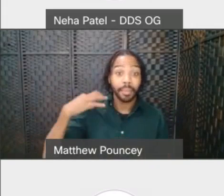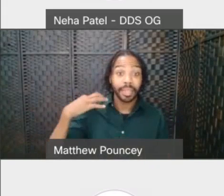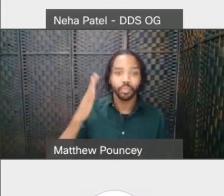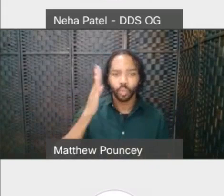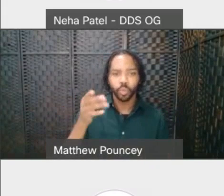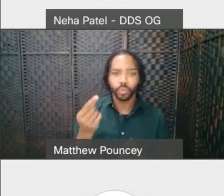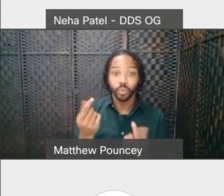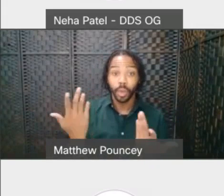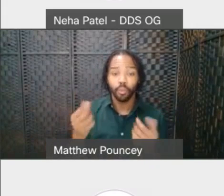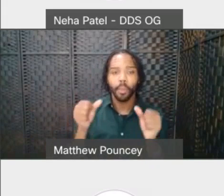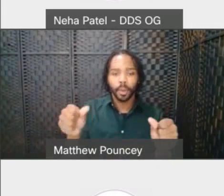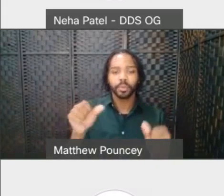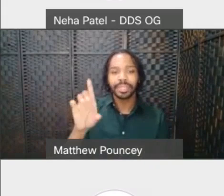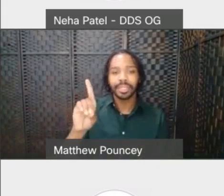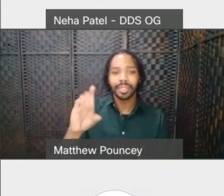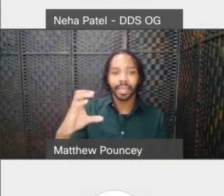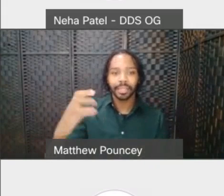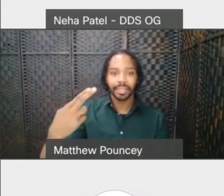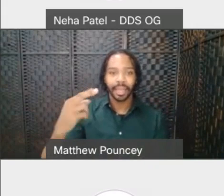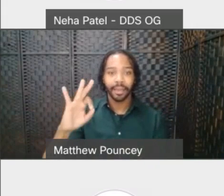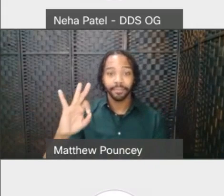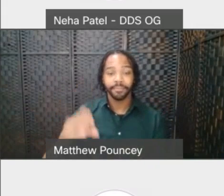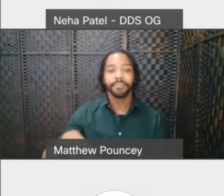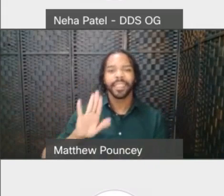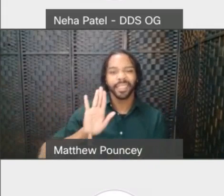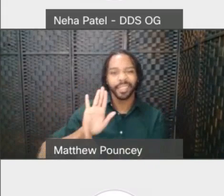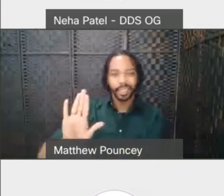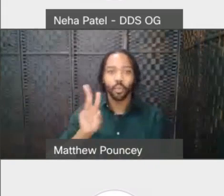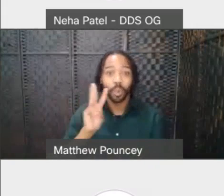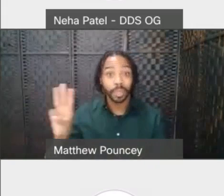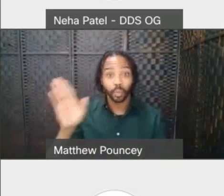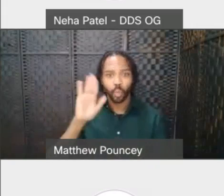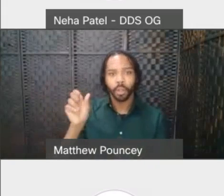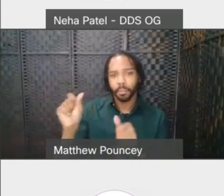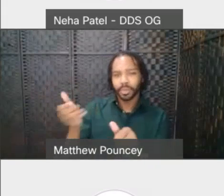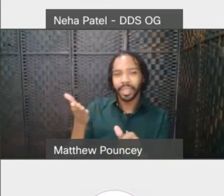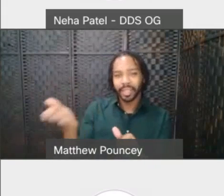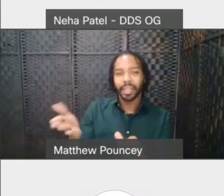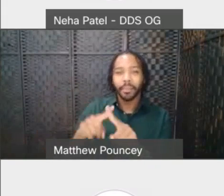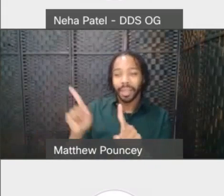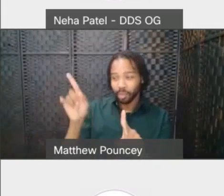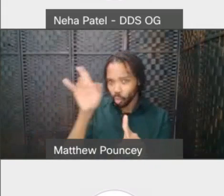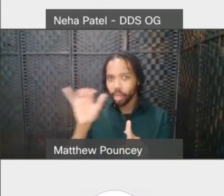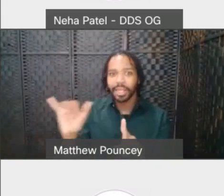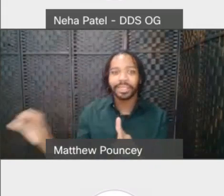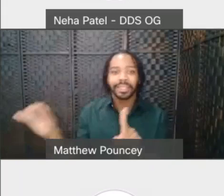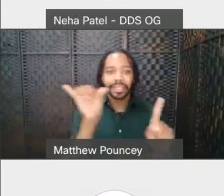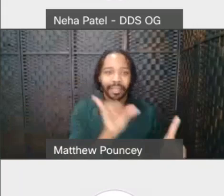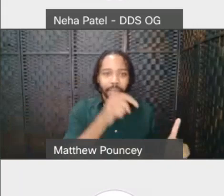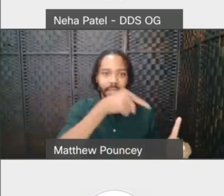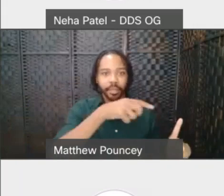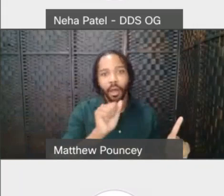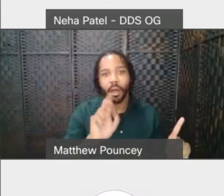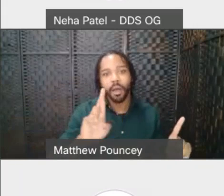posted on DHCF's website, which will look very much like the plan that is in the Arpa plan, which